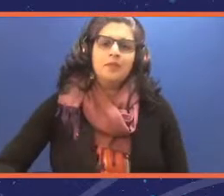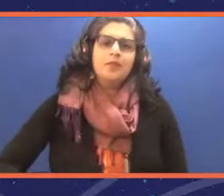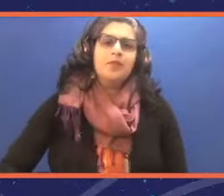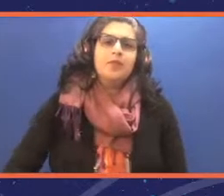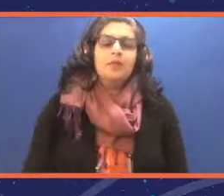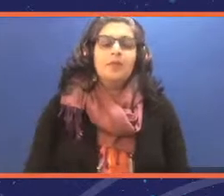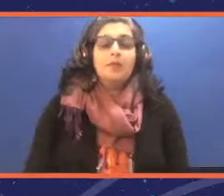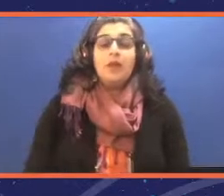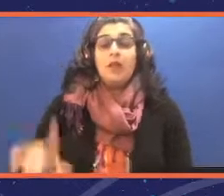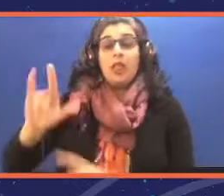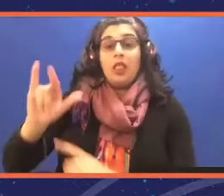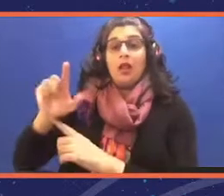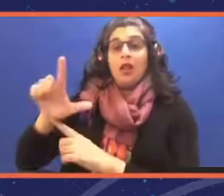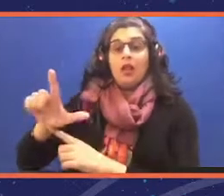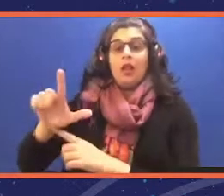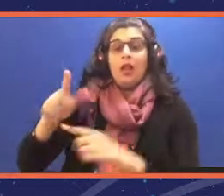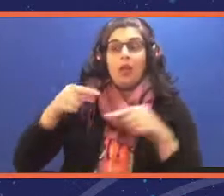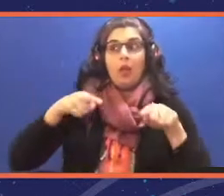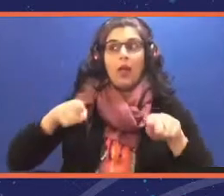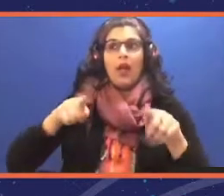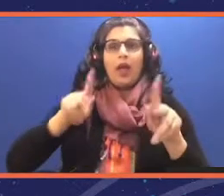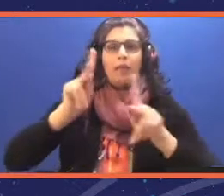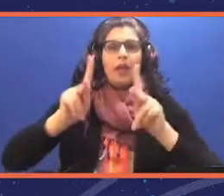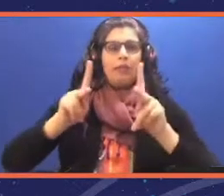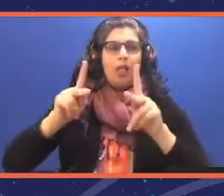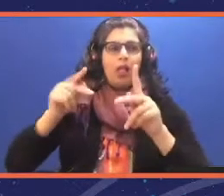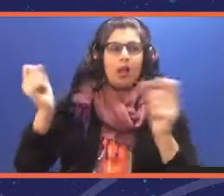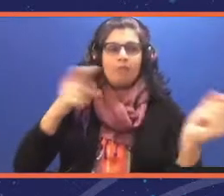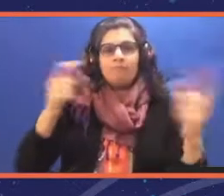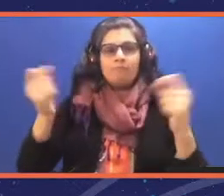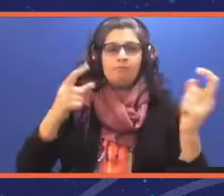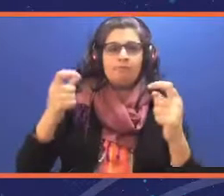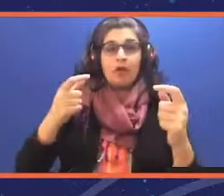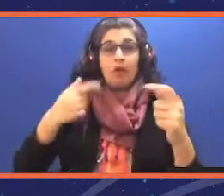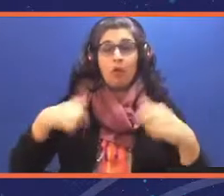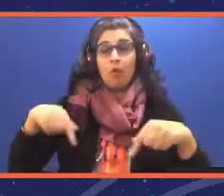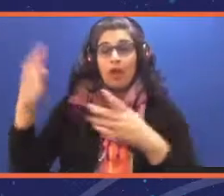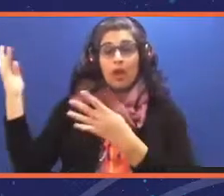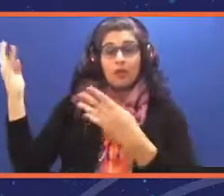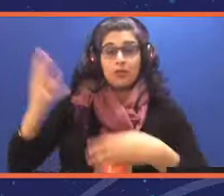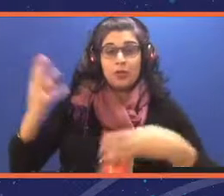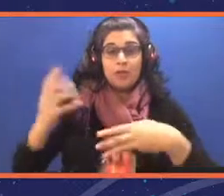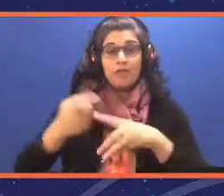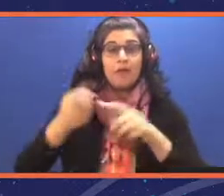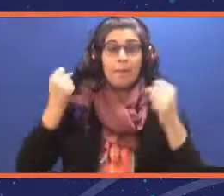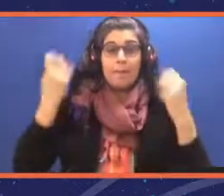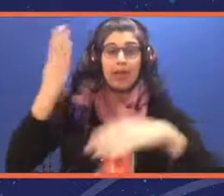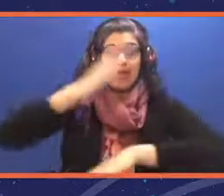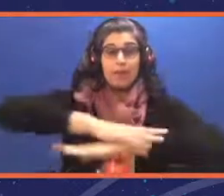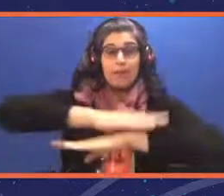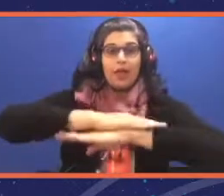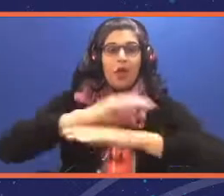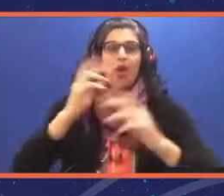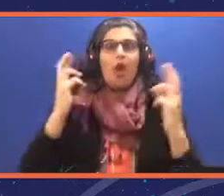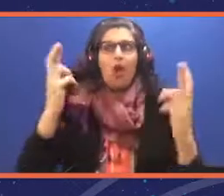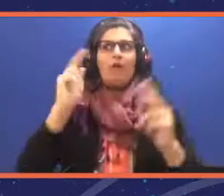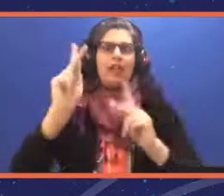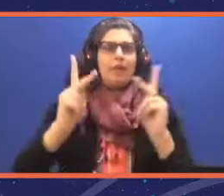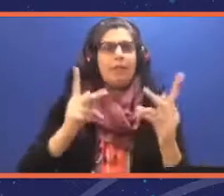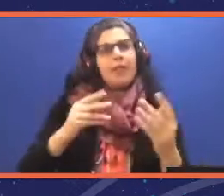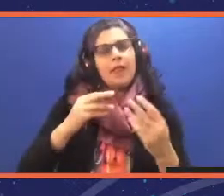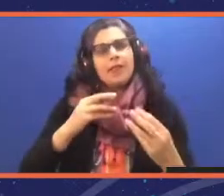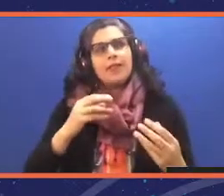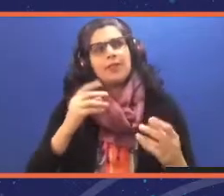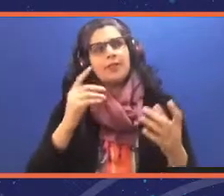As folks are communicating with each other, we're streaming in from many platforms. So hopefully folks are discussing where they're calling